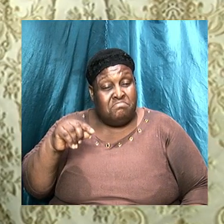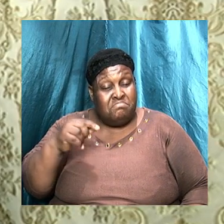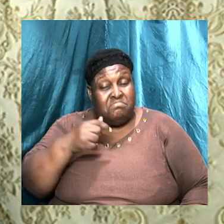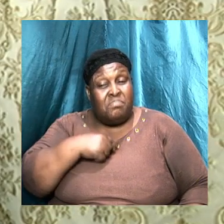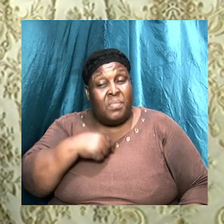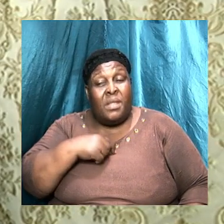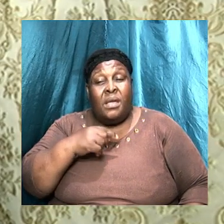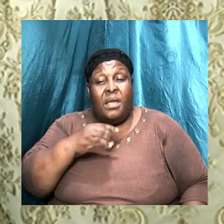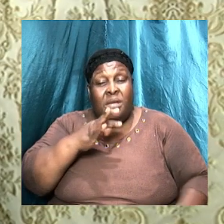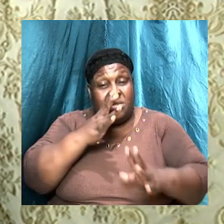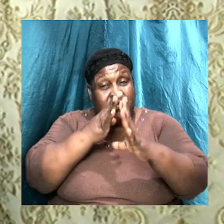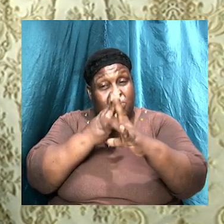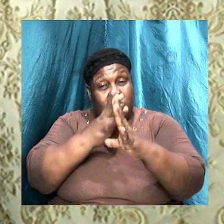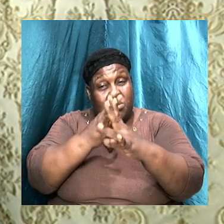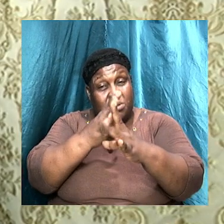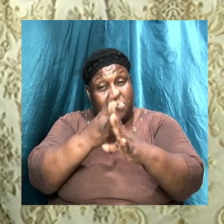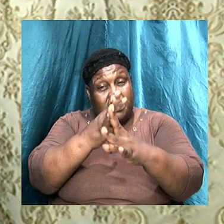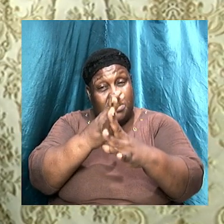spoke in tongues